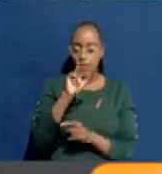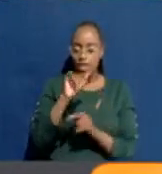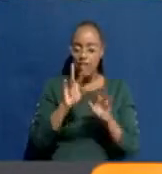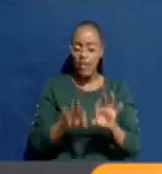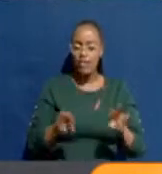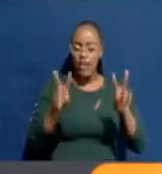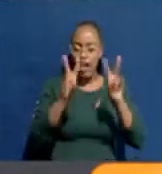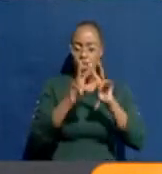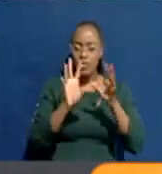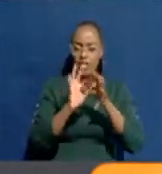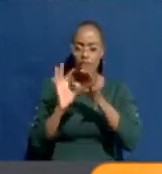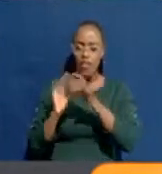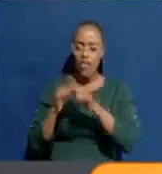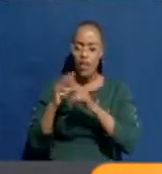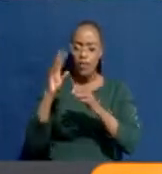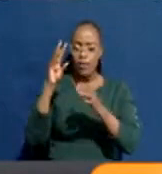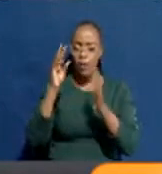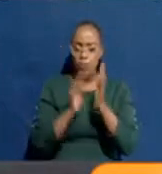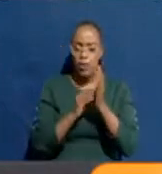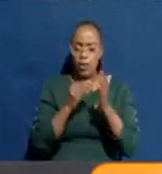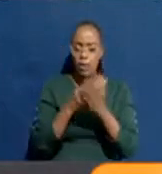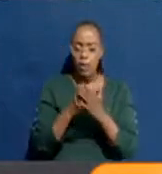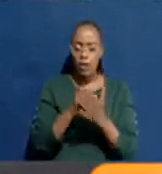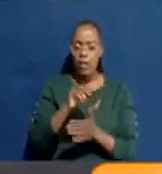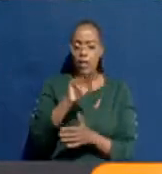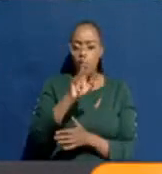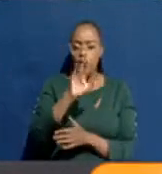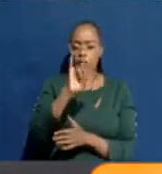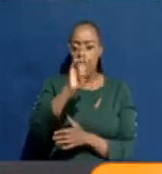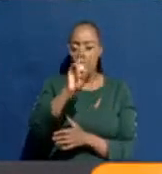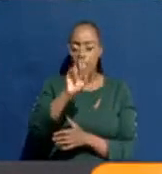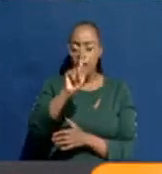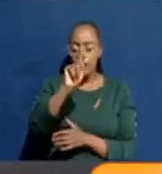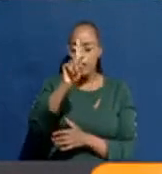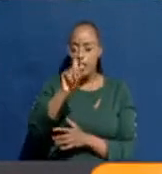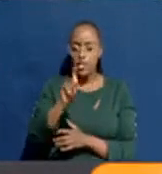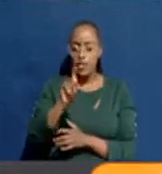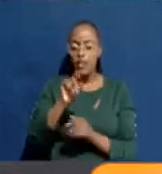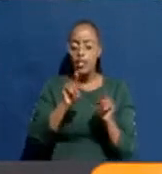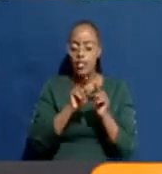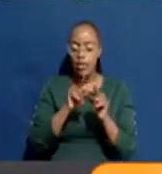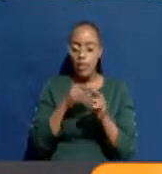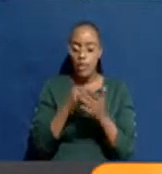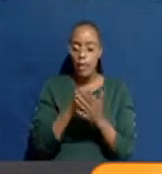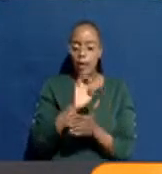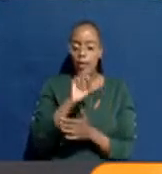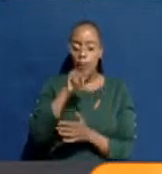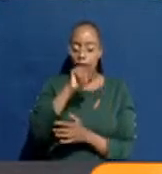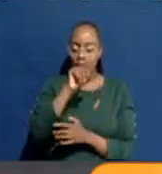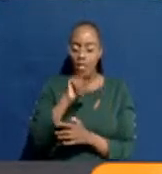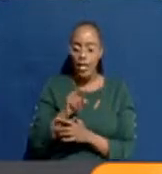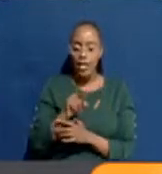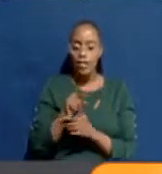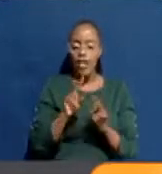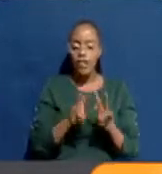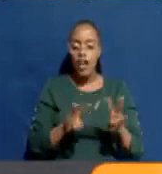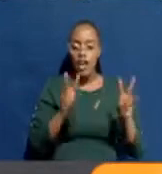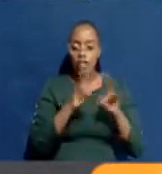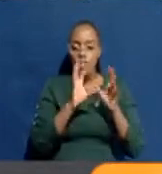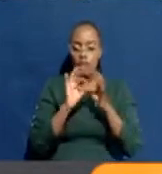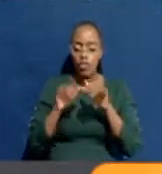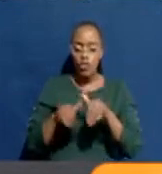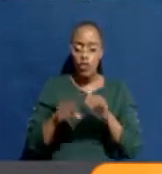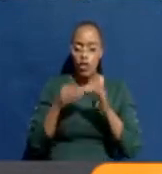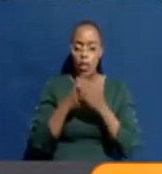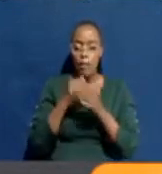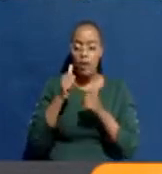chain. Then we come in and put in money to Rivertex. Then we have put in money to EPZ. The entire value chain, you can trace a shilling you